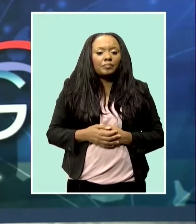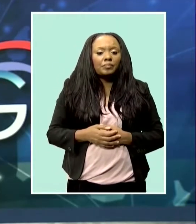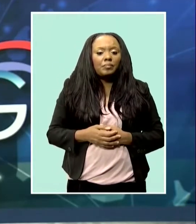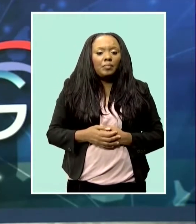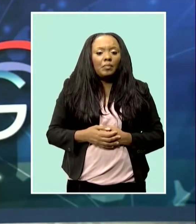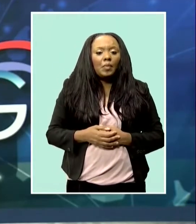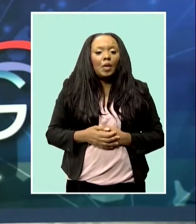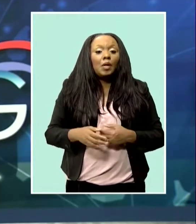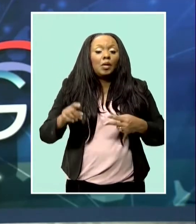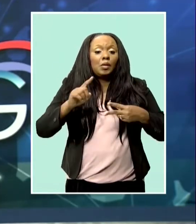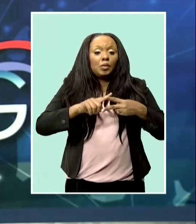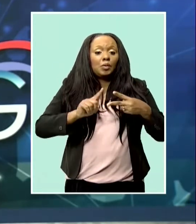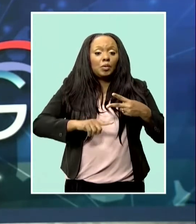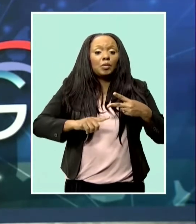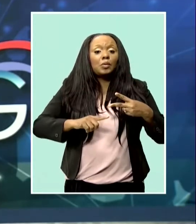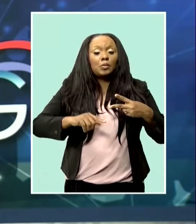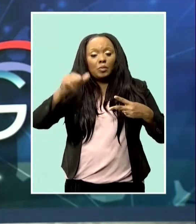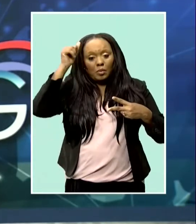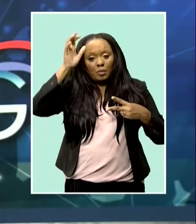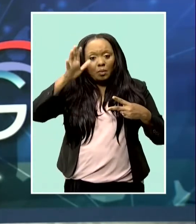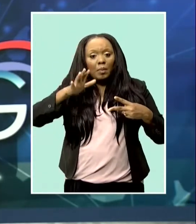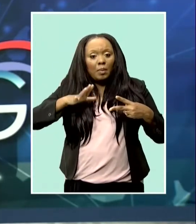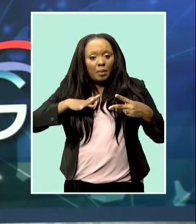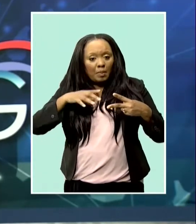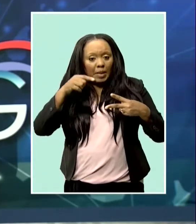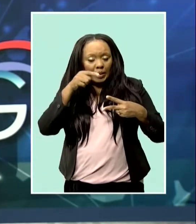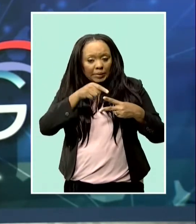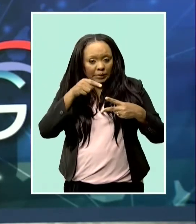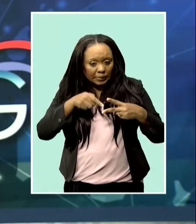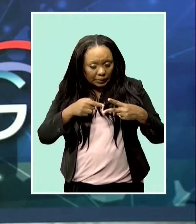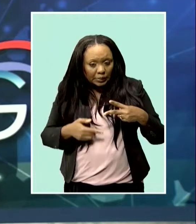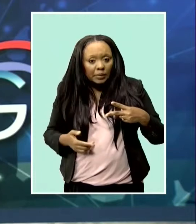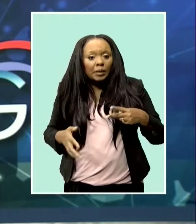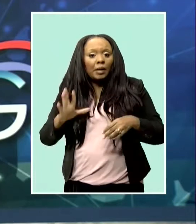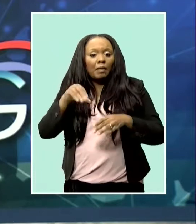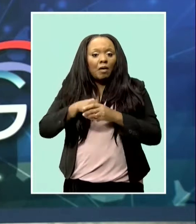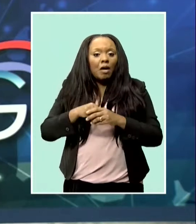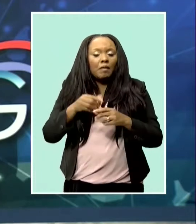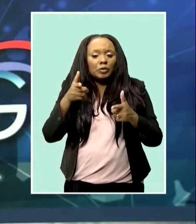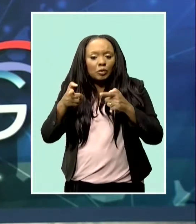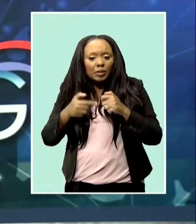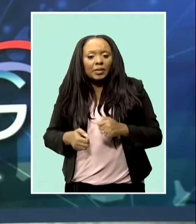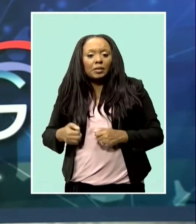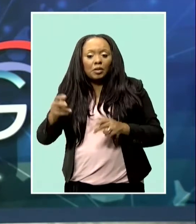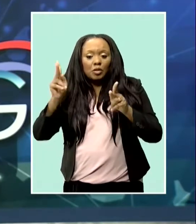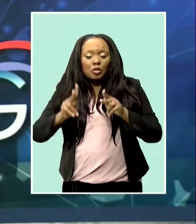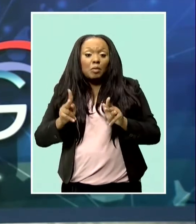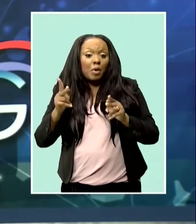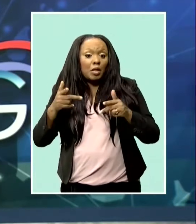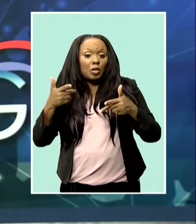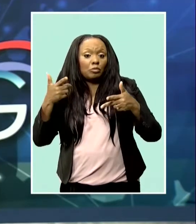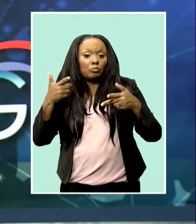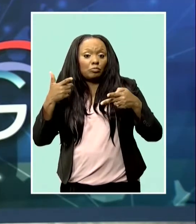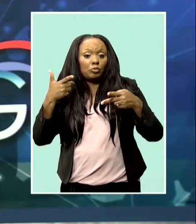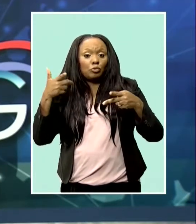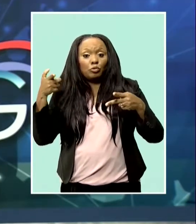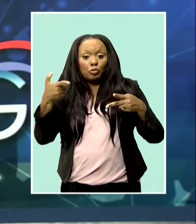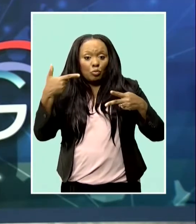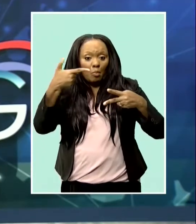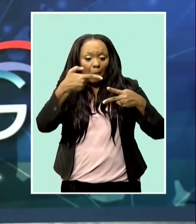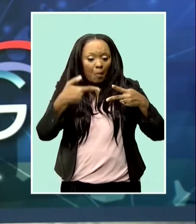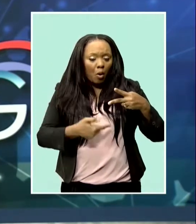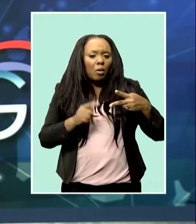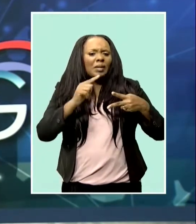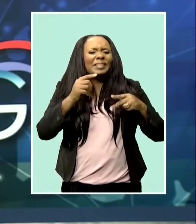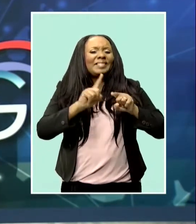Two young men were shot and wounded in two separate shootings yesterday. The first occurred around 8:30 in the morning at Bottom